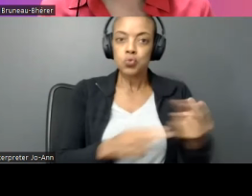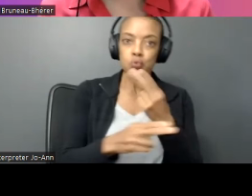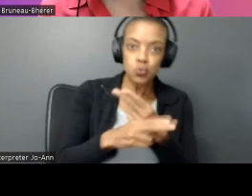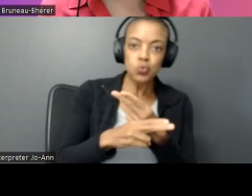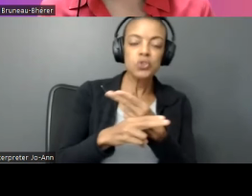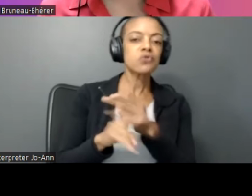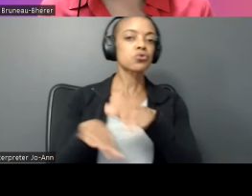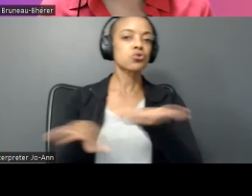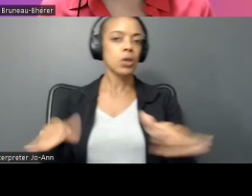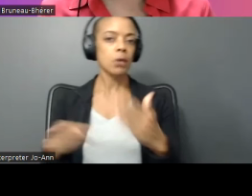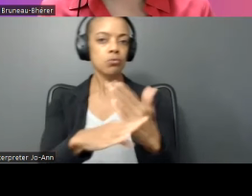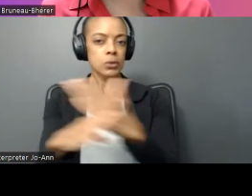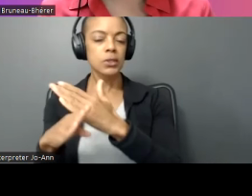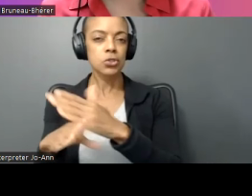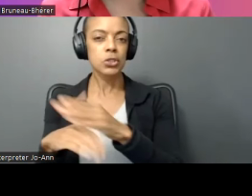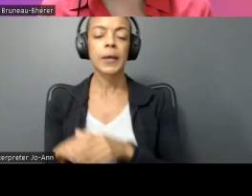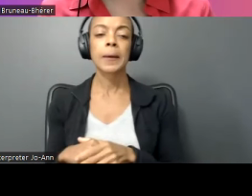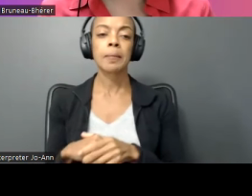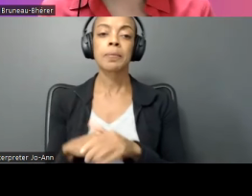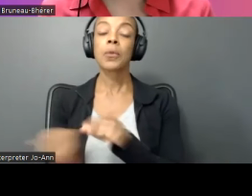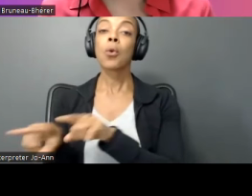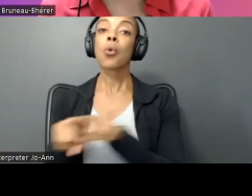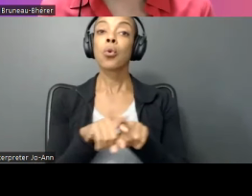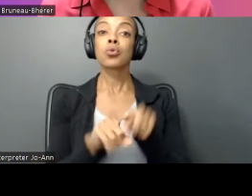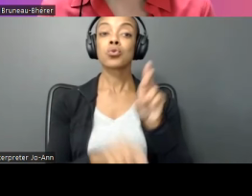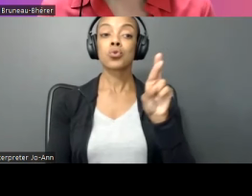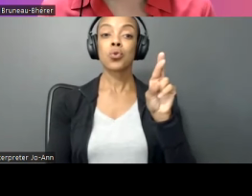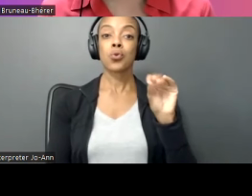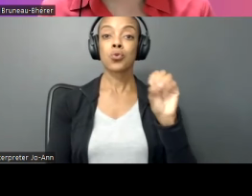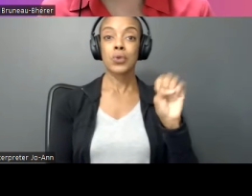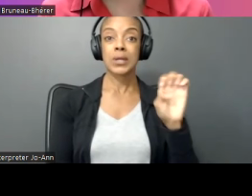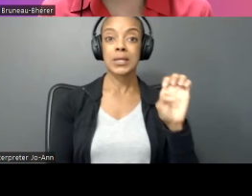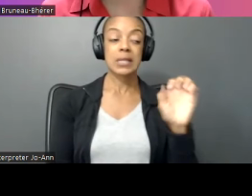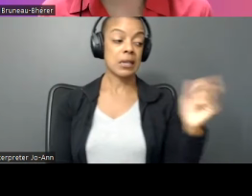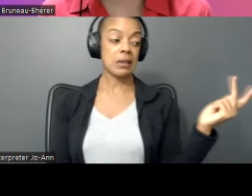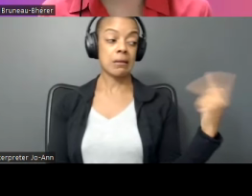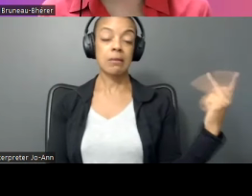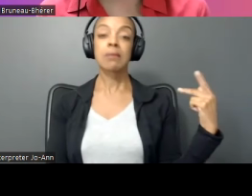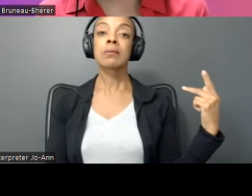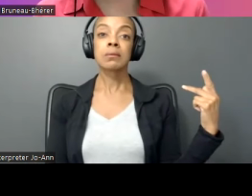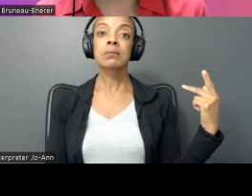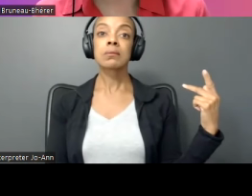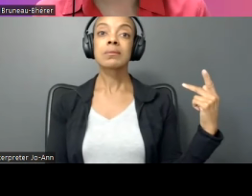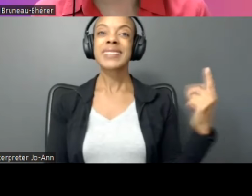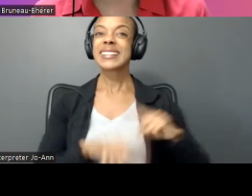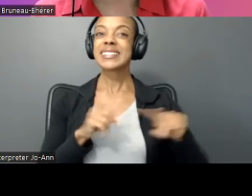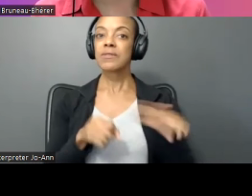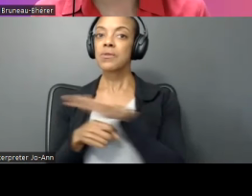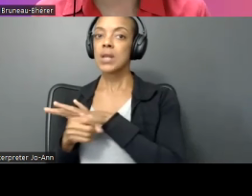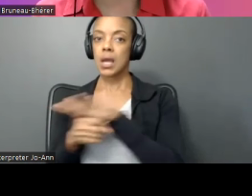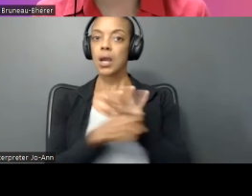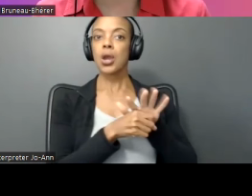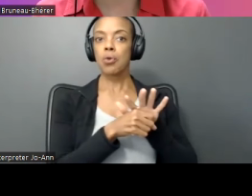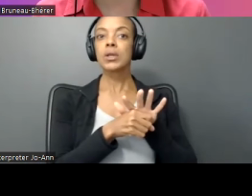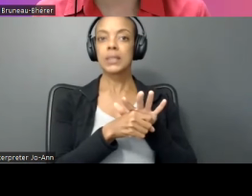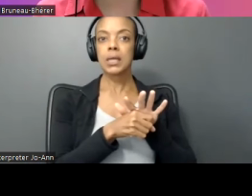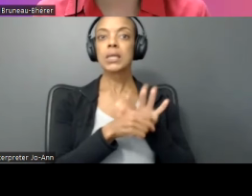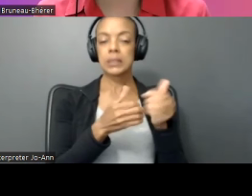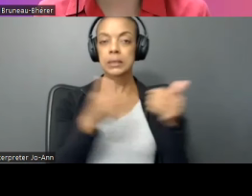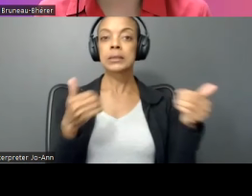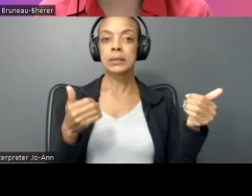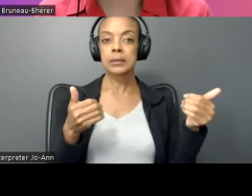also like to mention that Rosée and I are in different regions